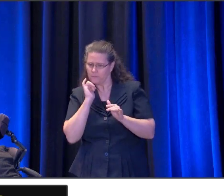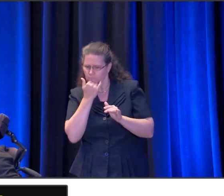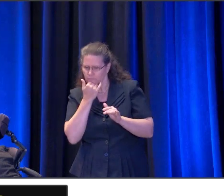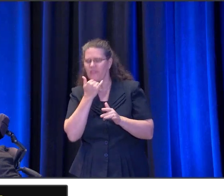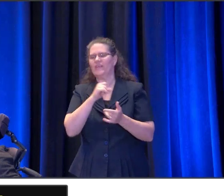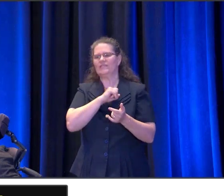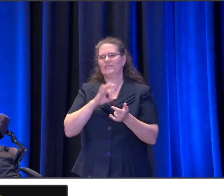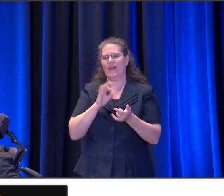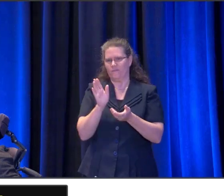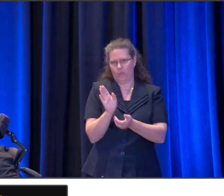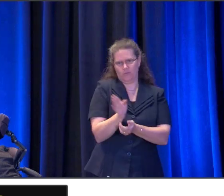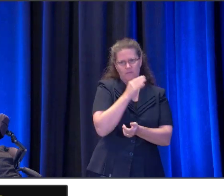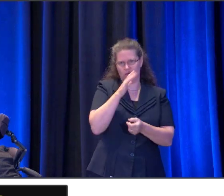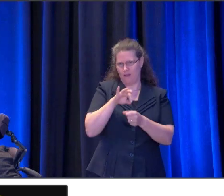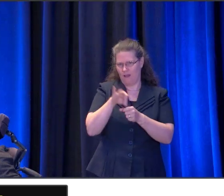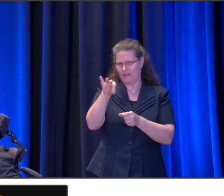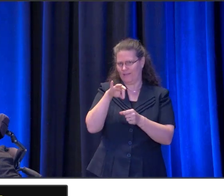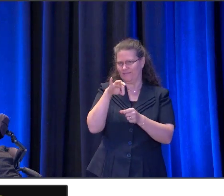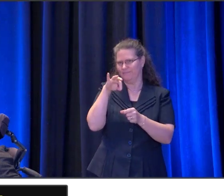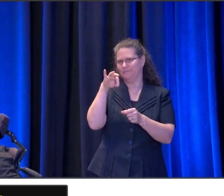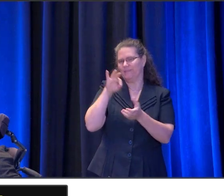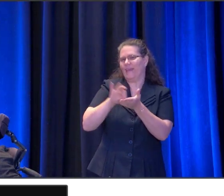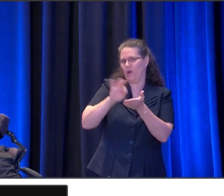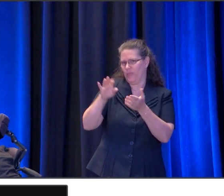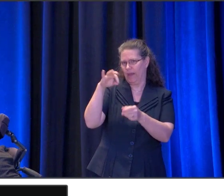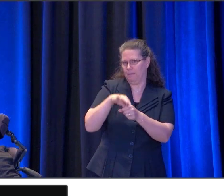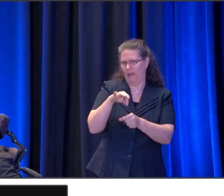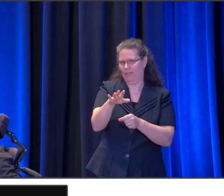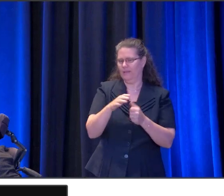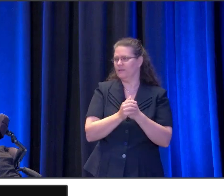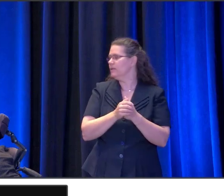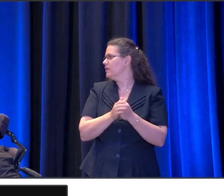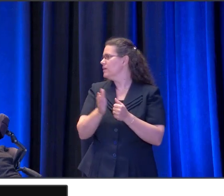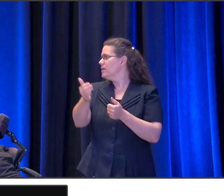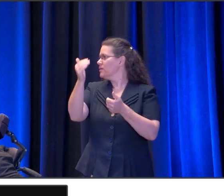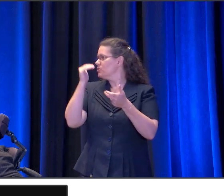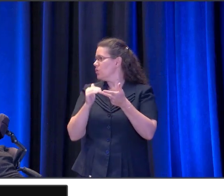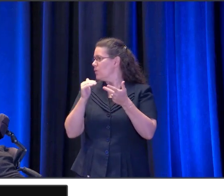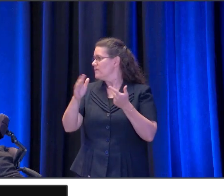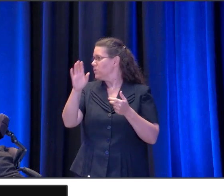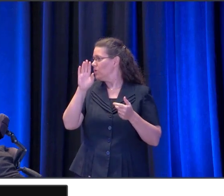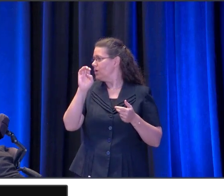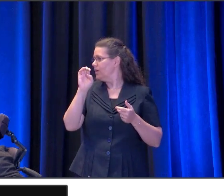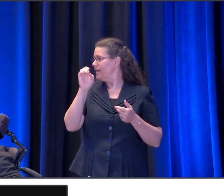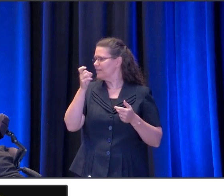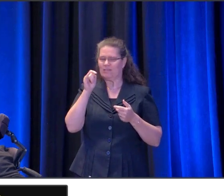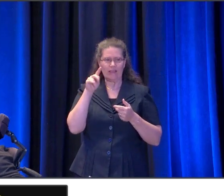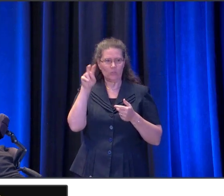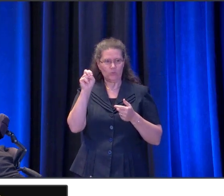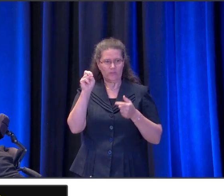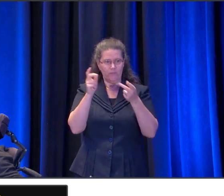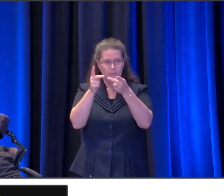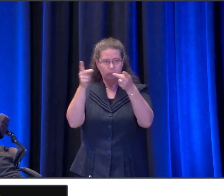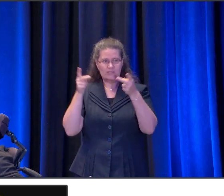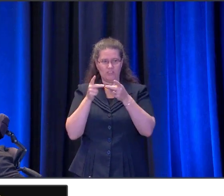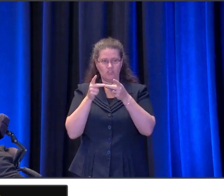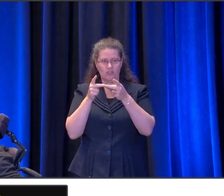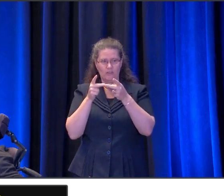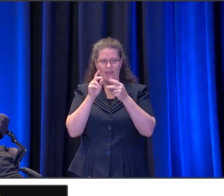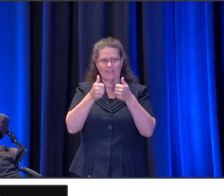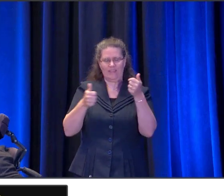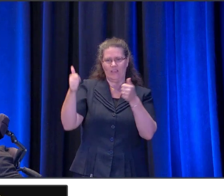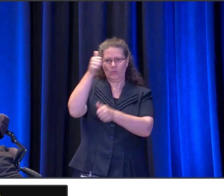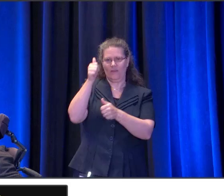the elected executive committee position. There were 2, the announcement of member-at-large position.